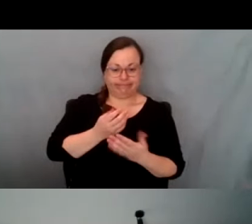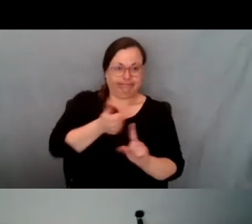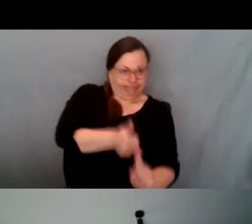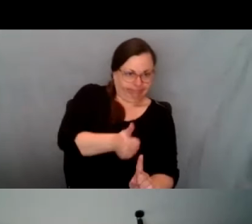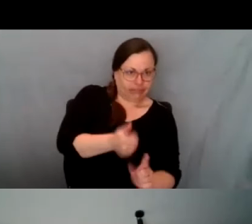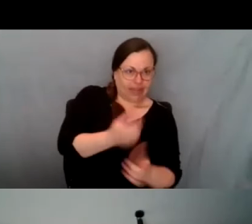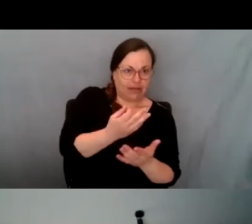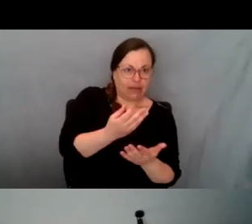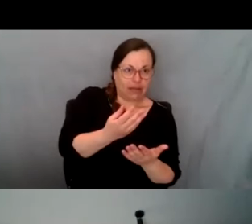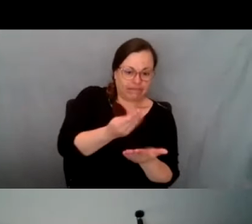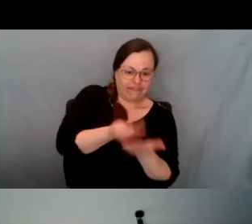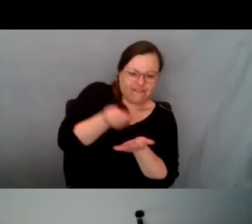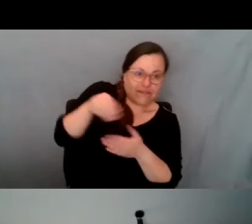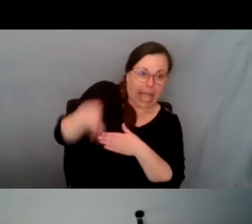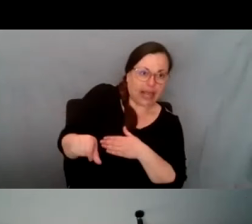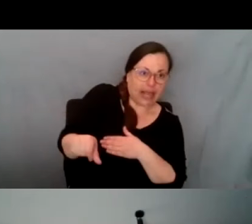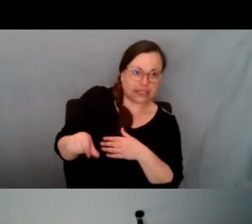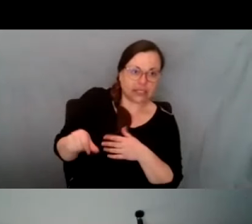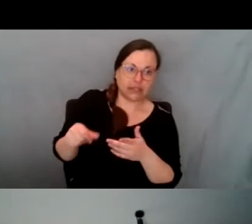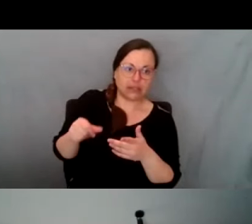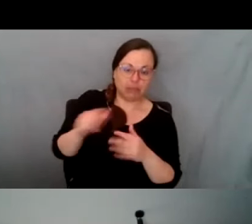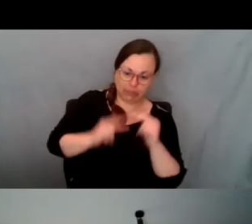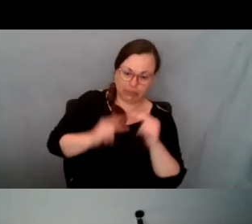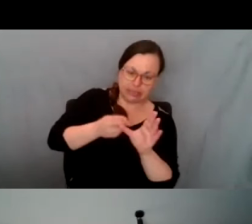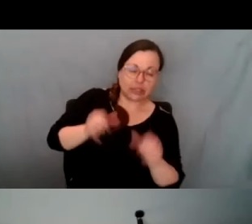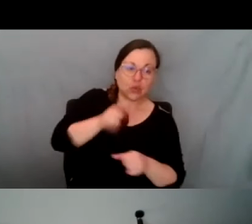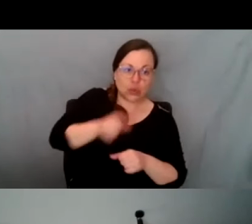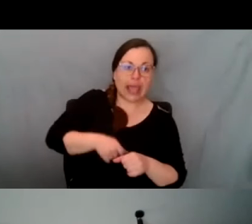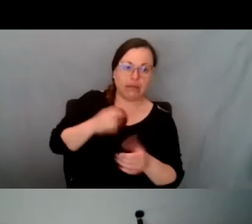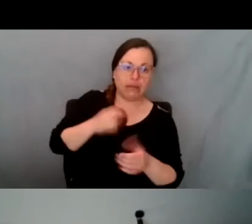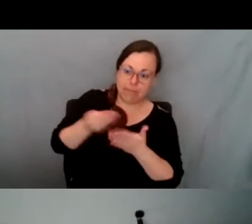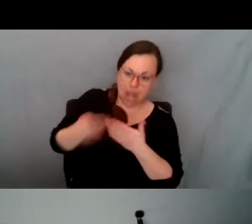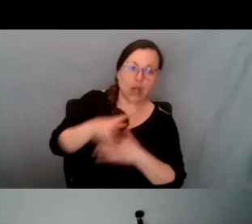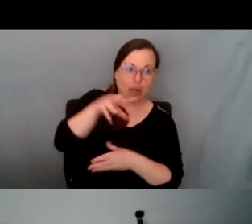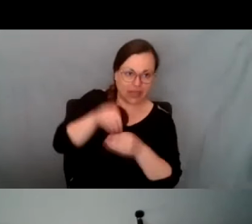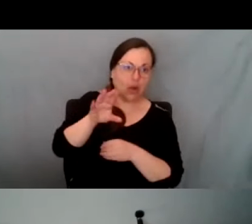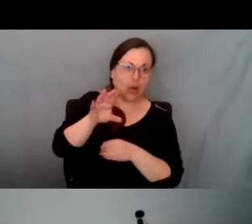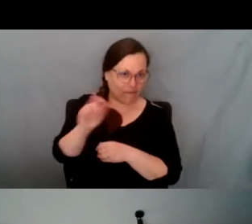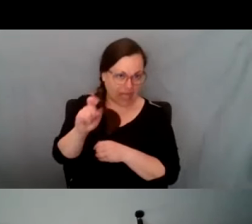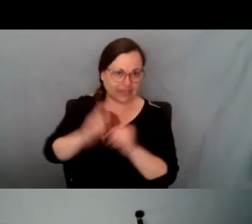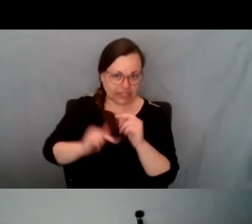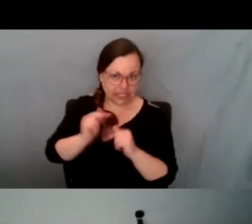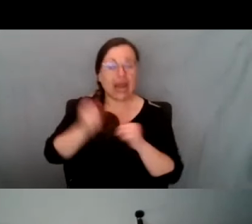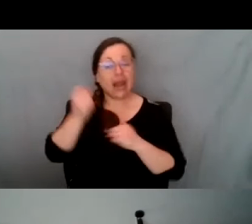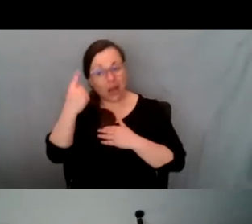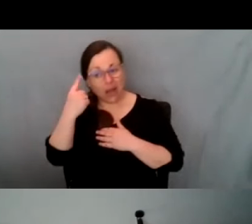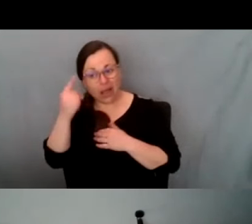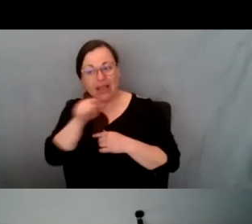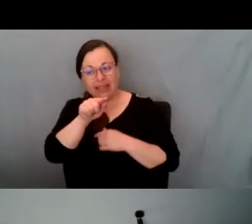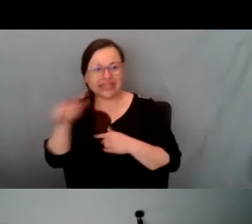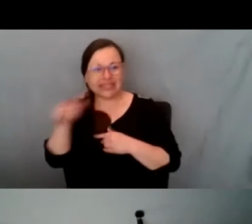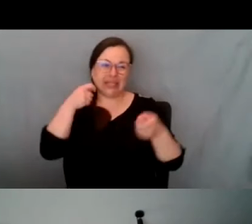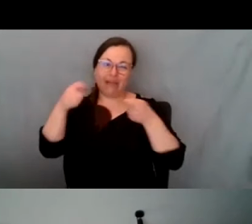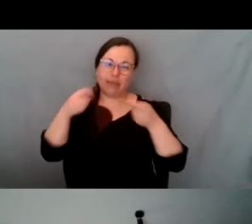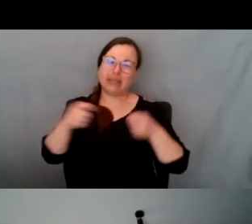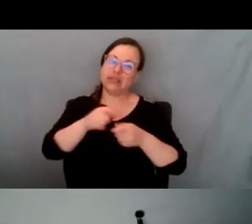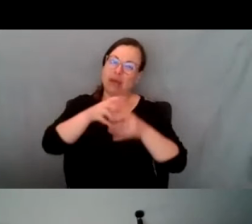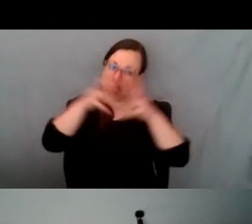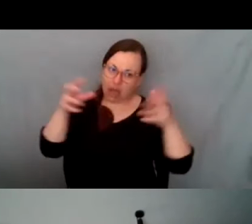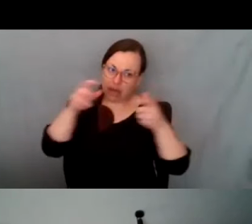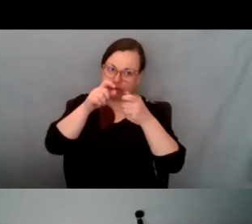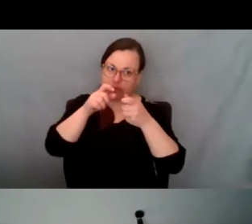buy their vaccines through the COVAX facility. Now, this is within the governance of the COVAX, and I won't go into a lot of detail on this, except to